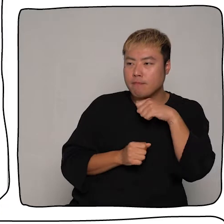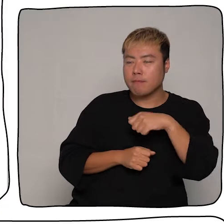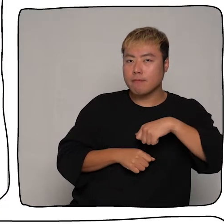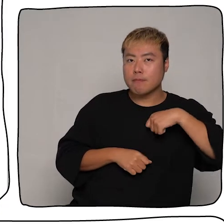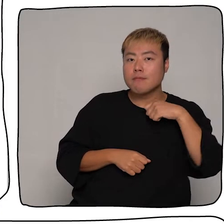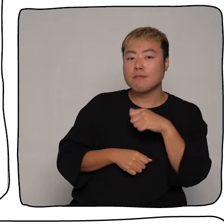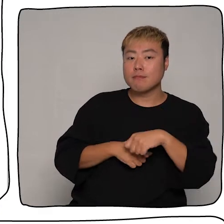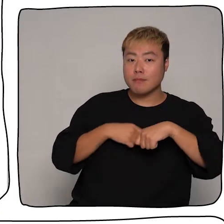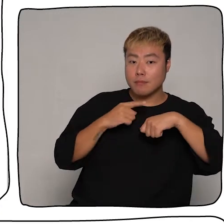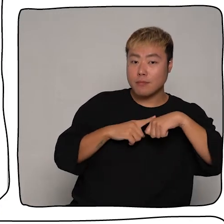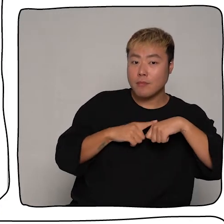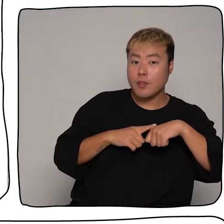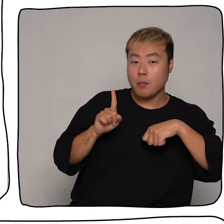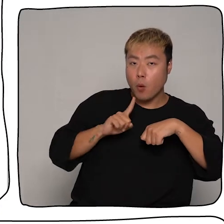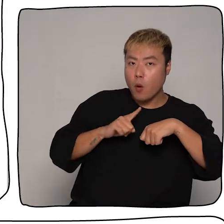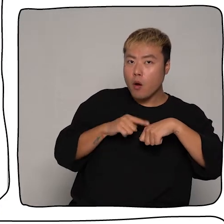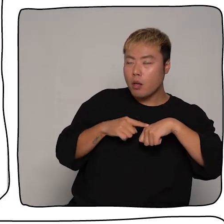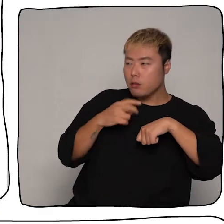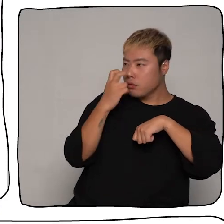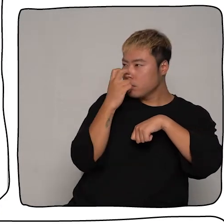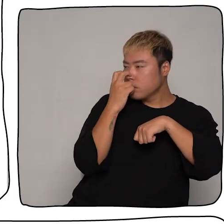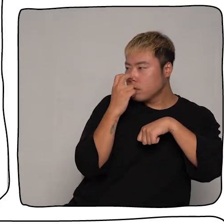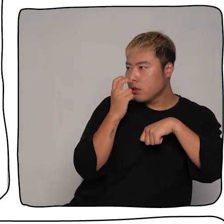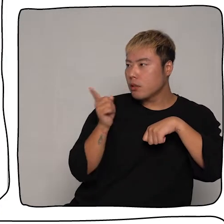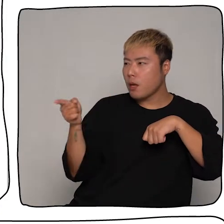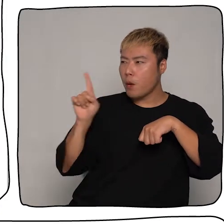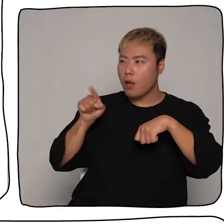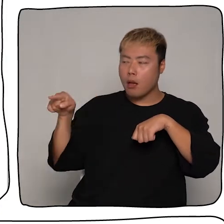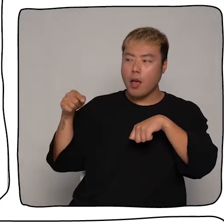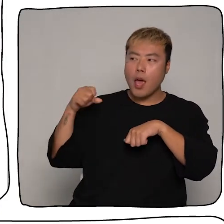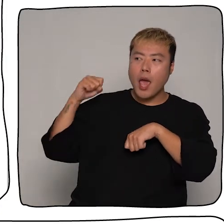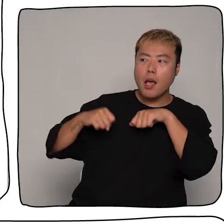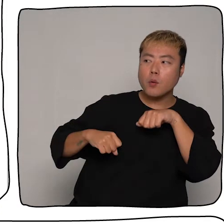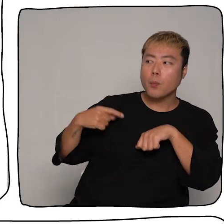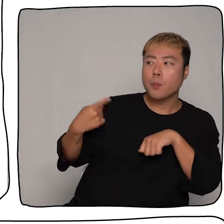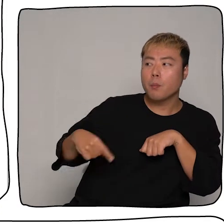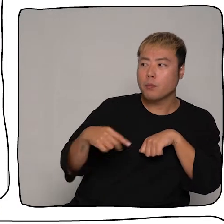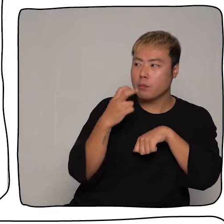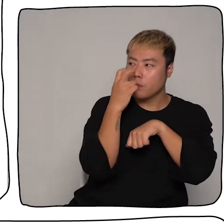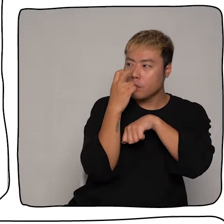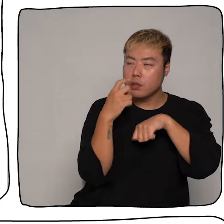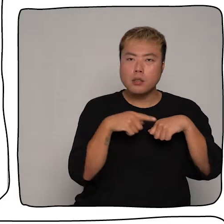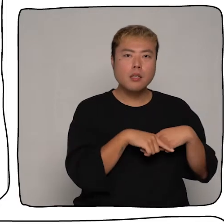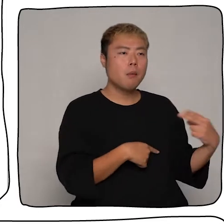stick seemed to wait and see how I would behave toward him.